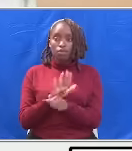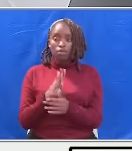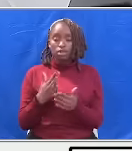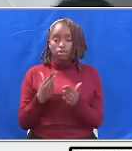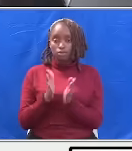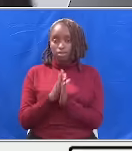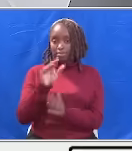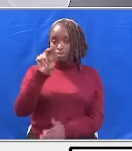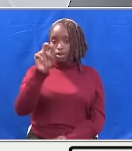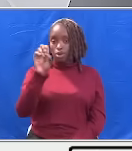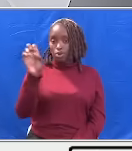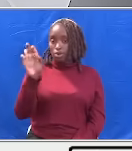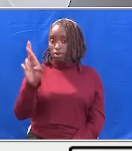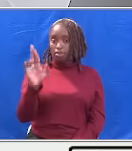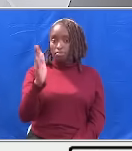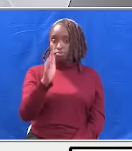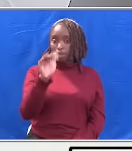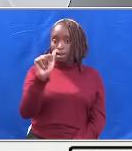Abdinur.